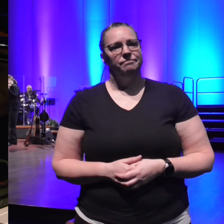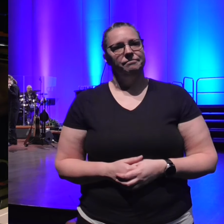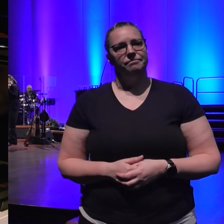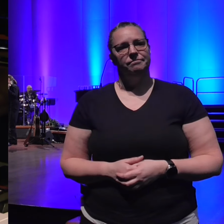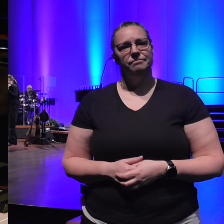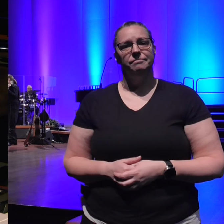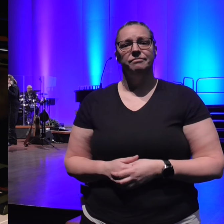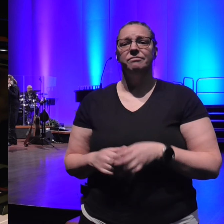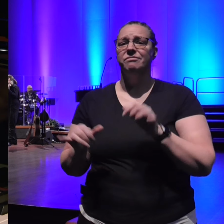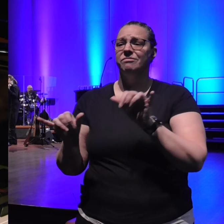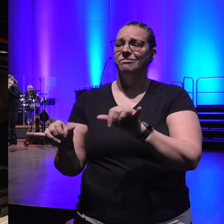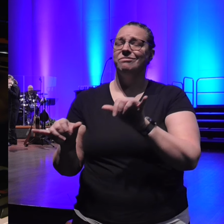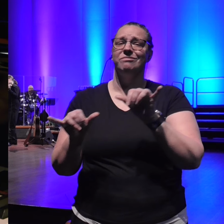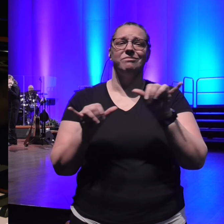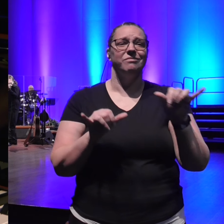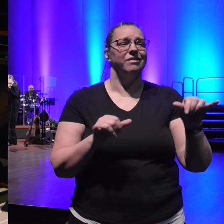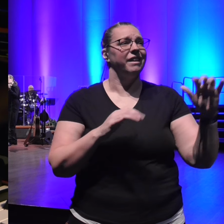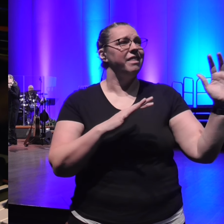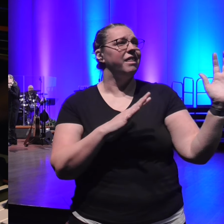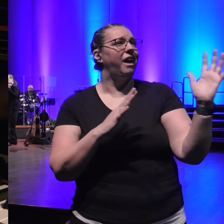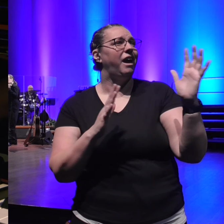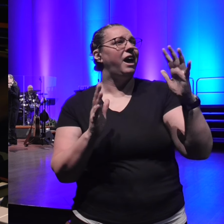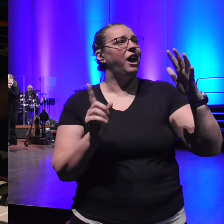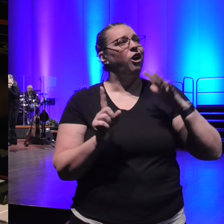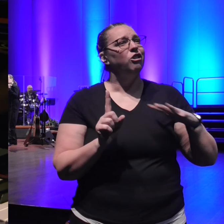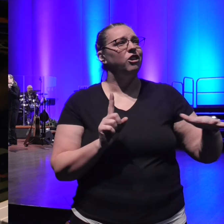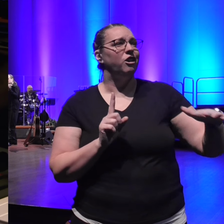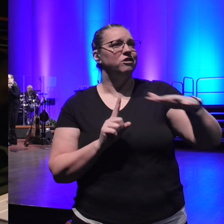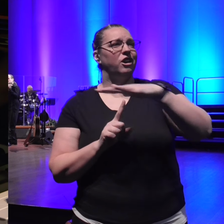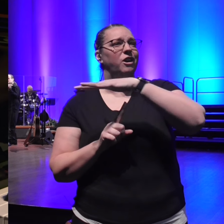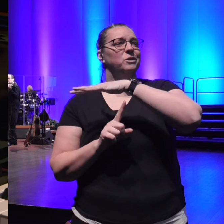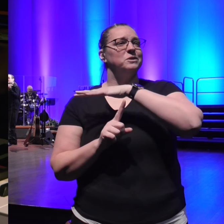It's like the air around me.